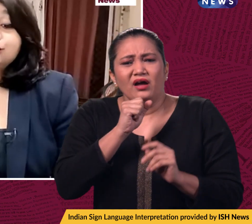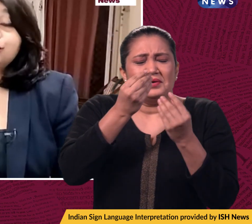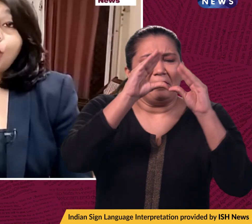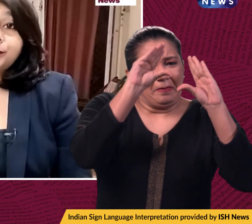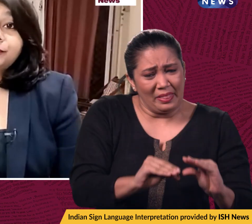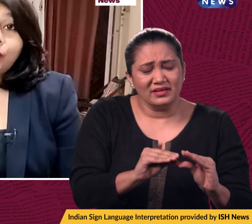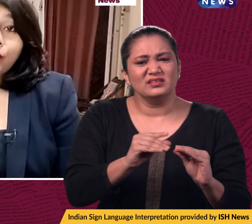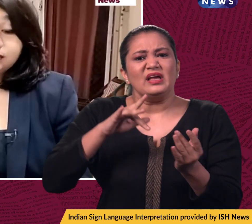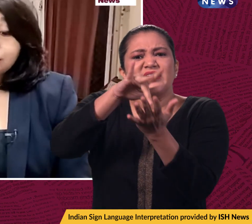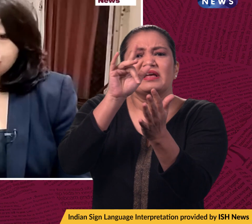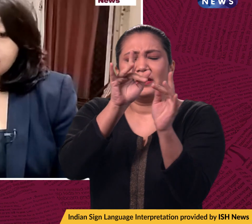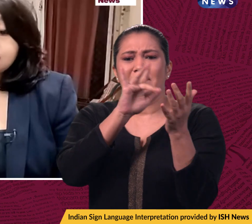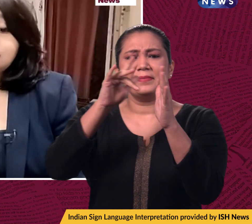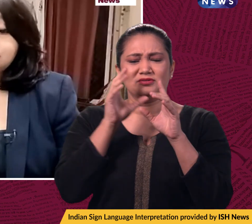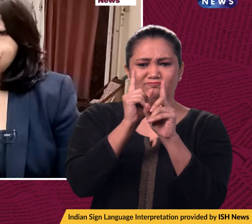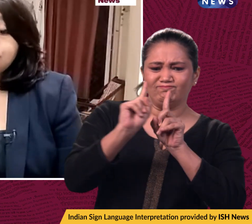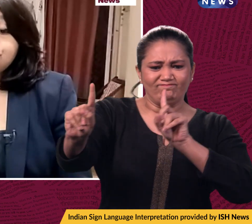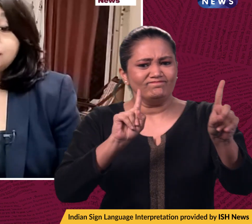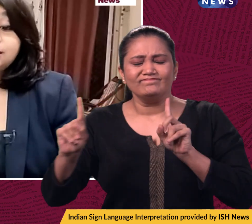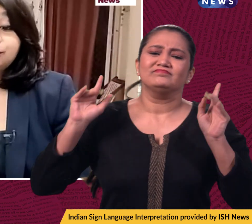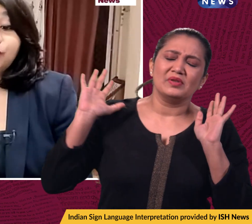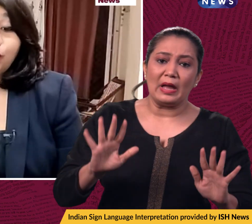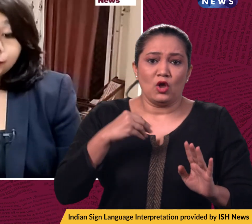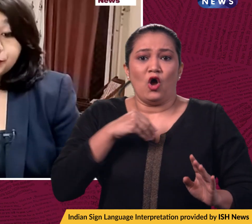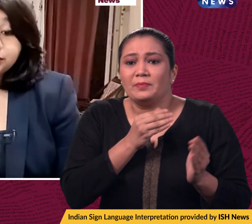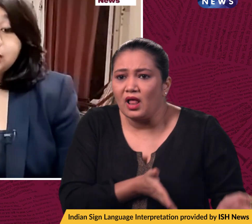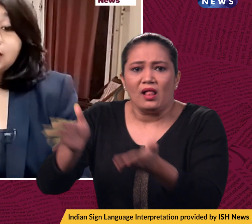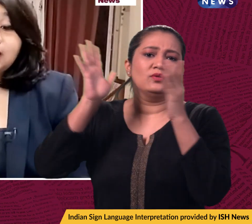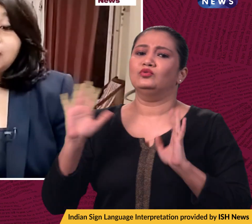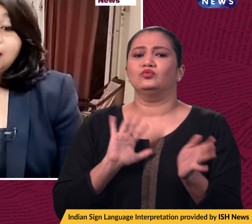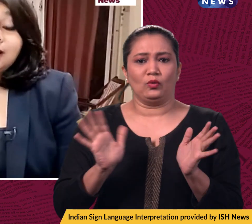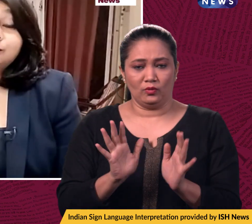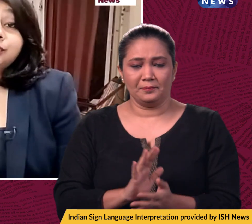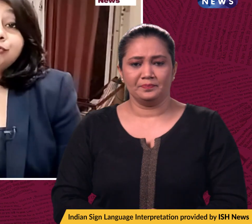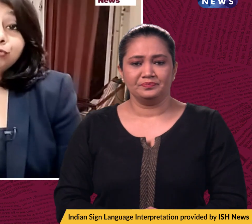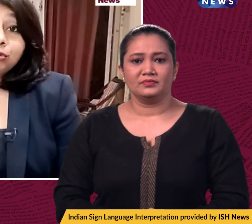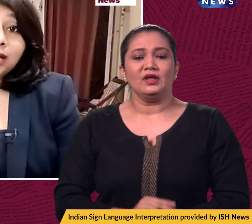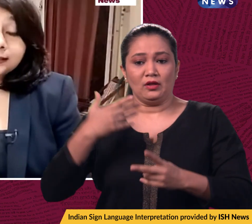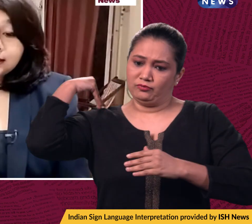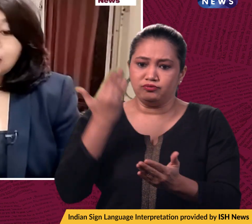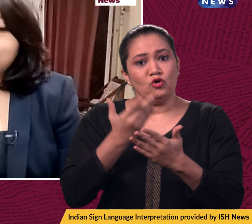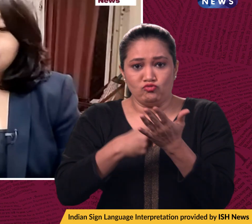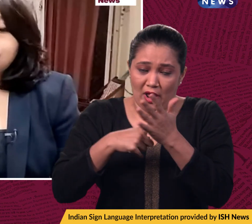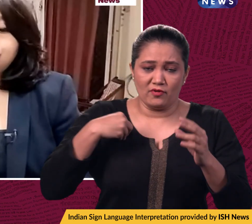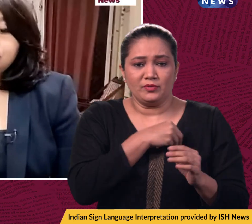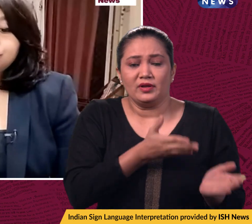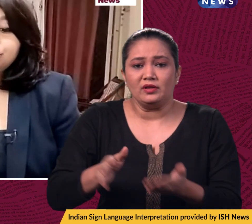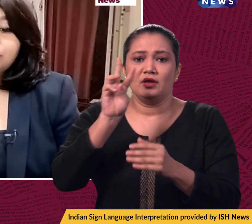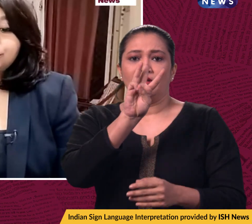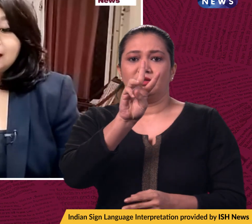infections should opt for centralized isolation instead of a hospital, as was the rule until now.